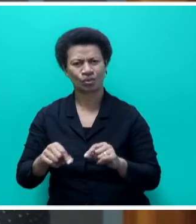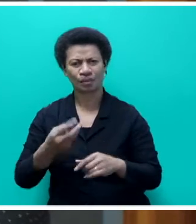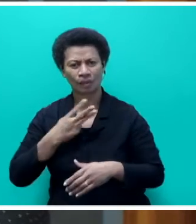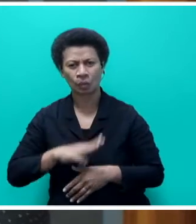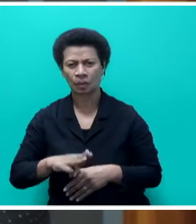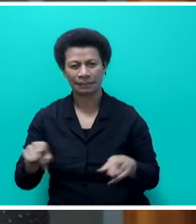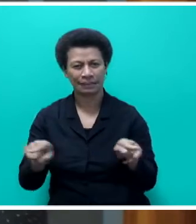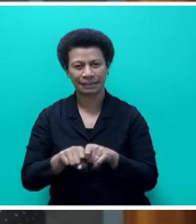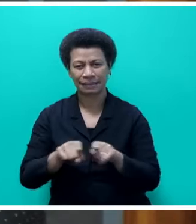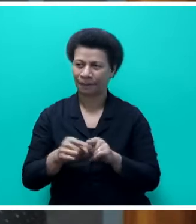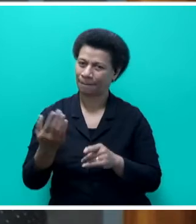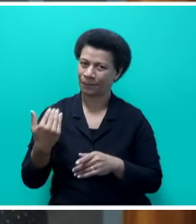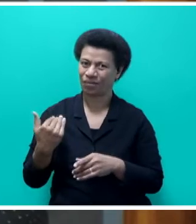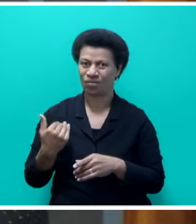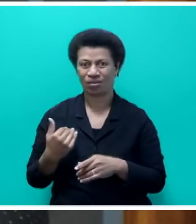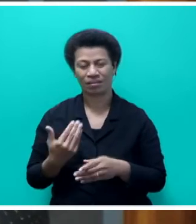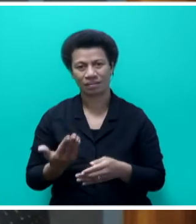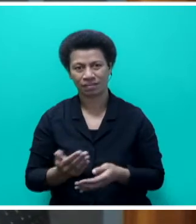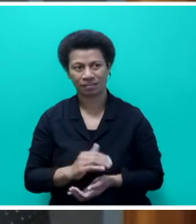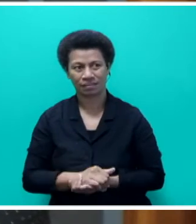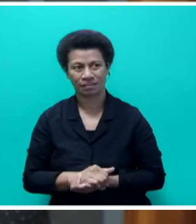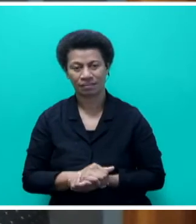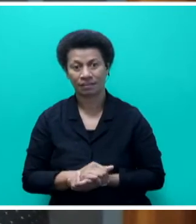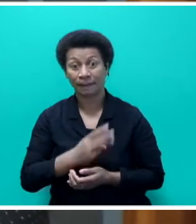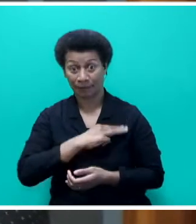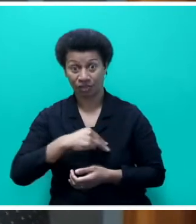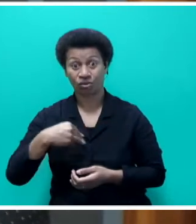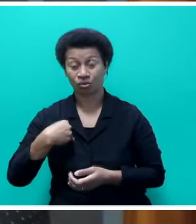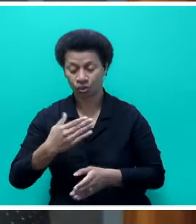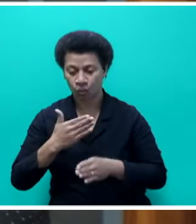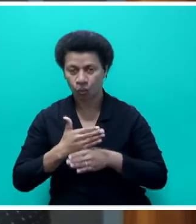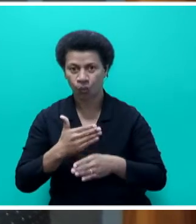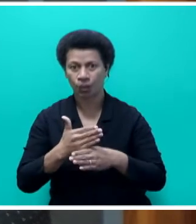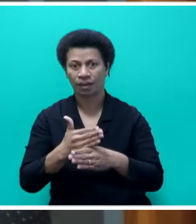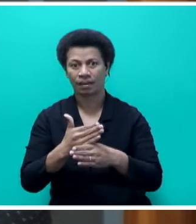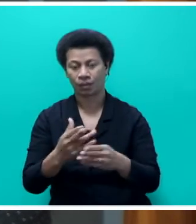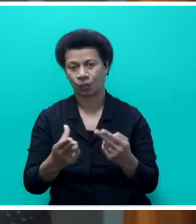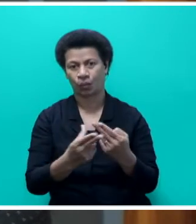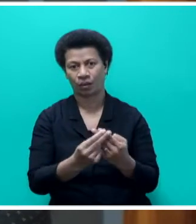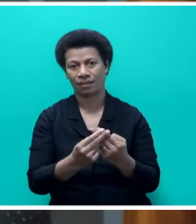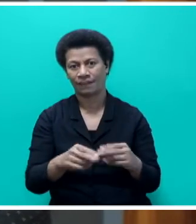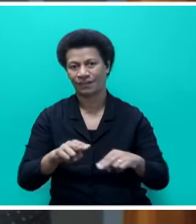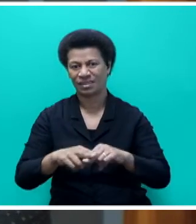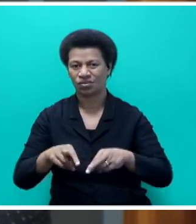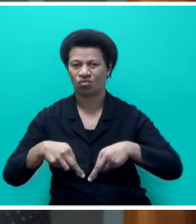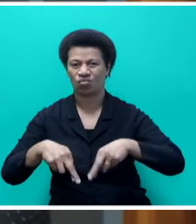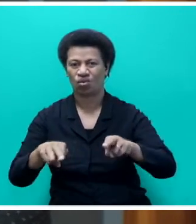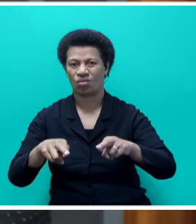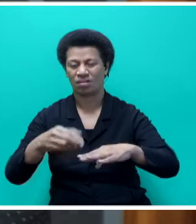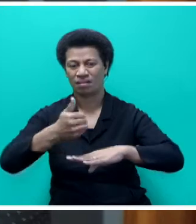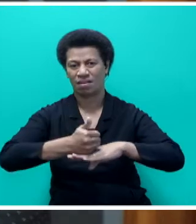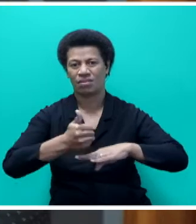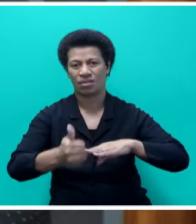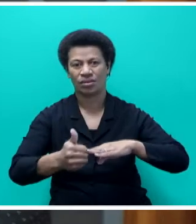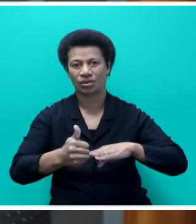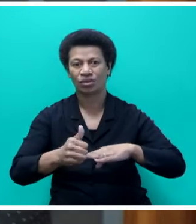done before, Honourable Speaker. Ministry is actually also working with the Fiji Roads Authority to upgrade the